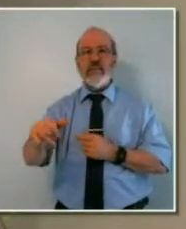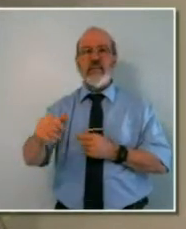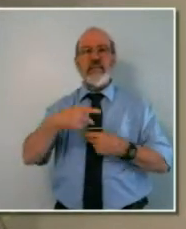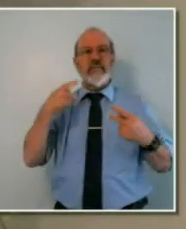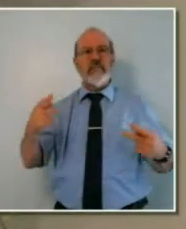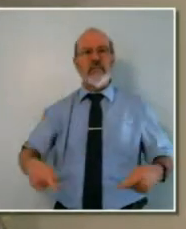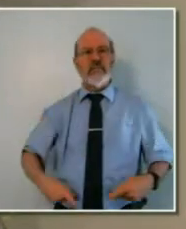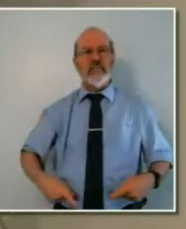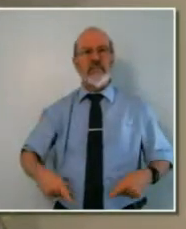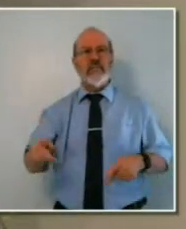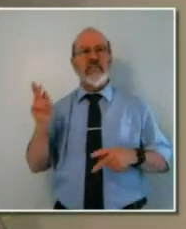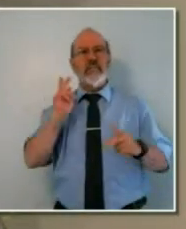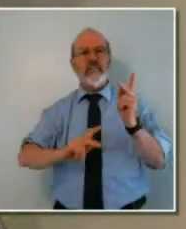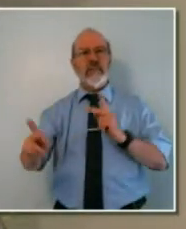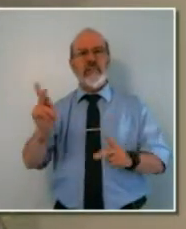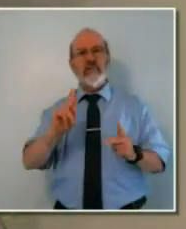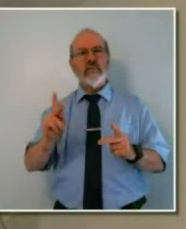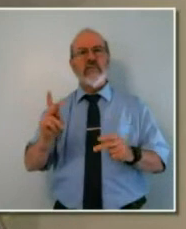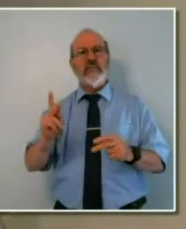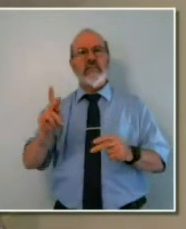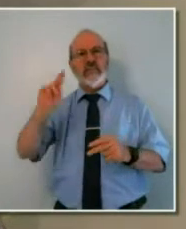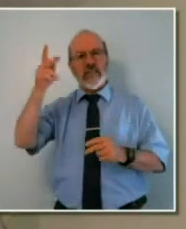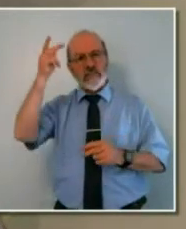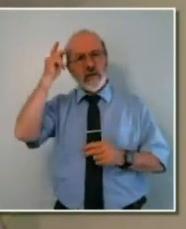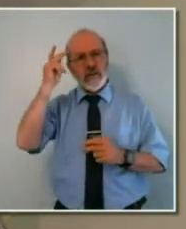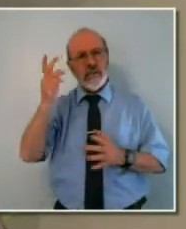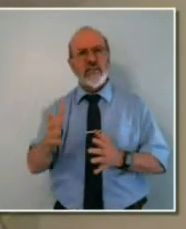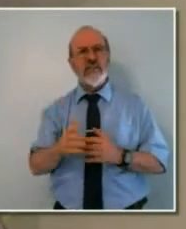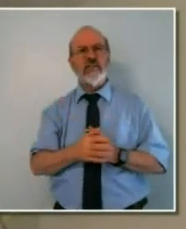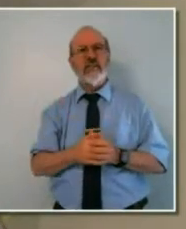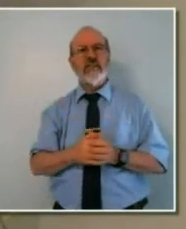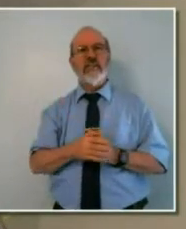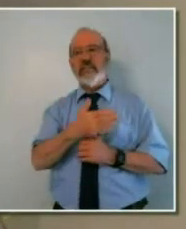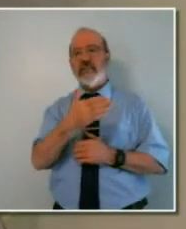the people, and the politicians. Till they